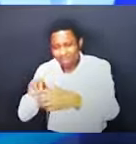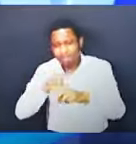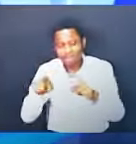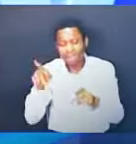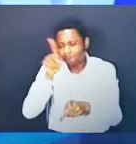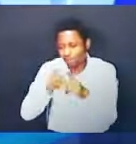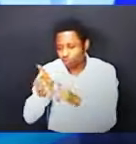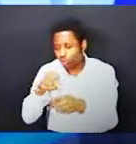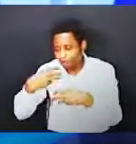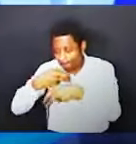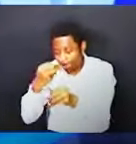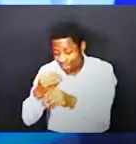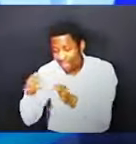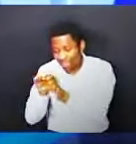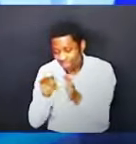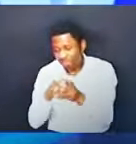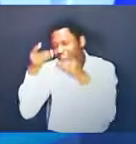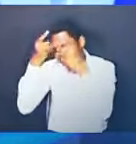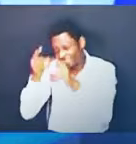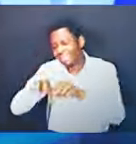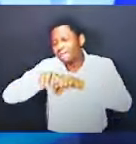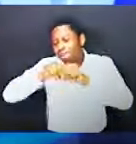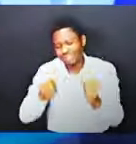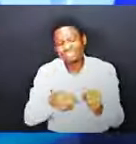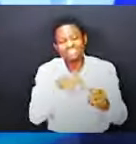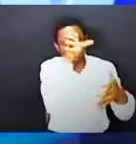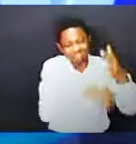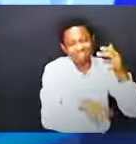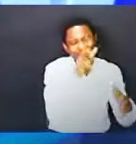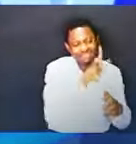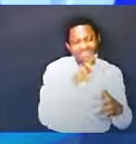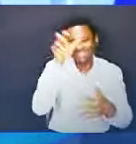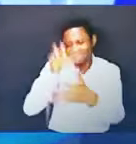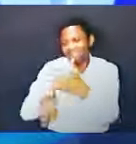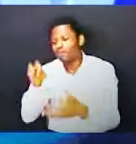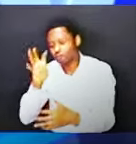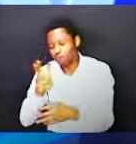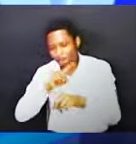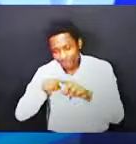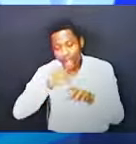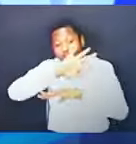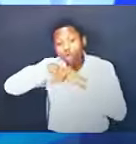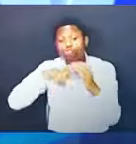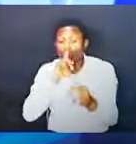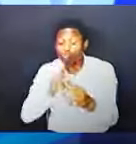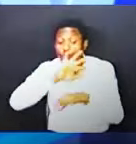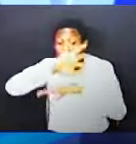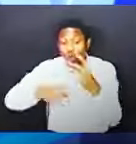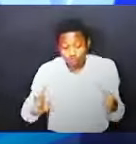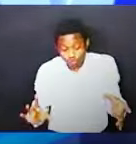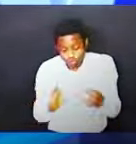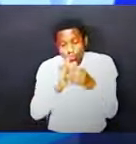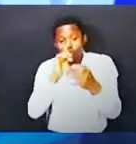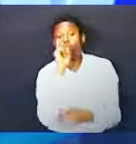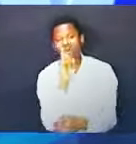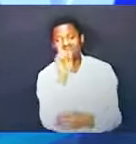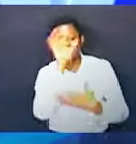suggesting that this man is a different kind of face, but I'm saying that he was still